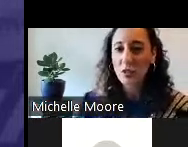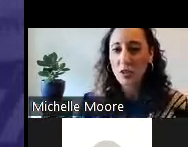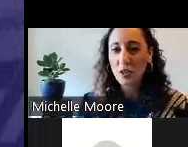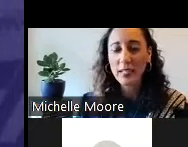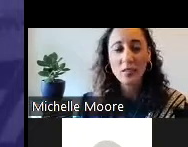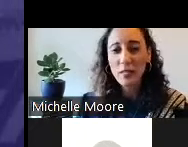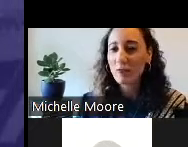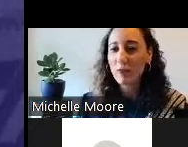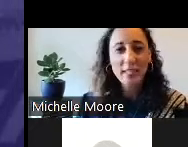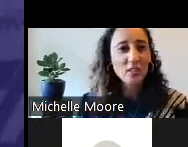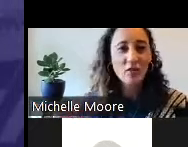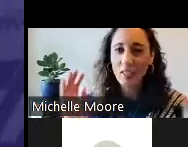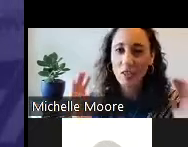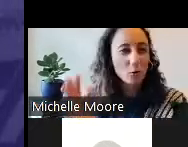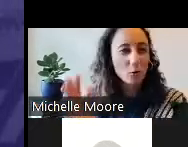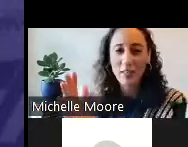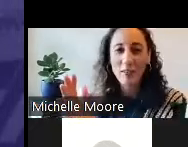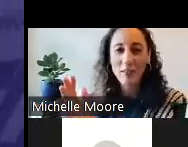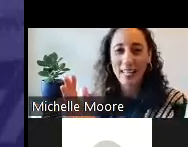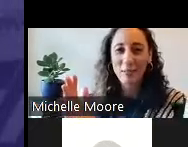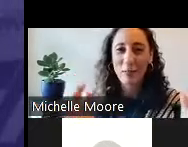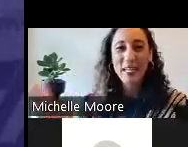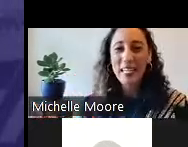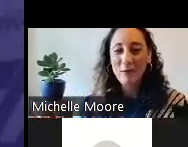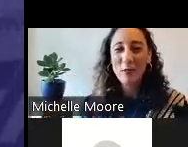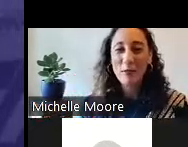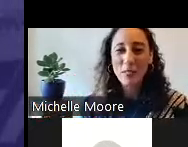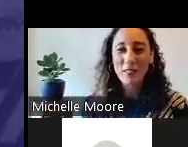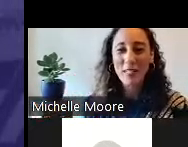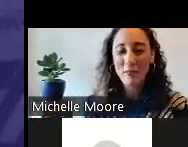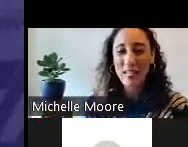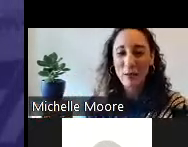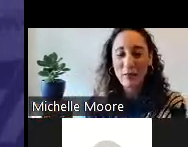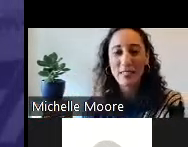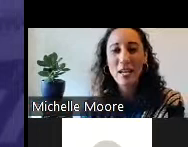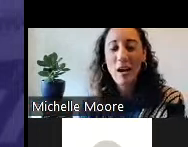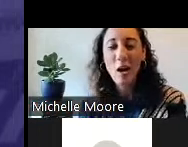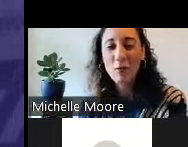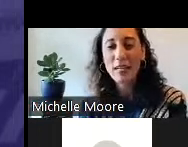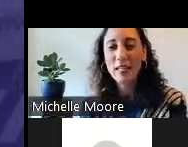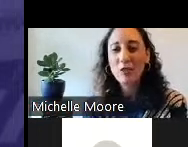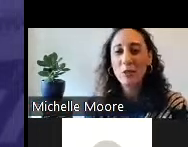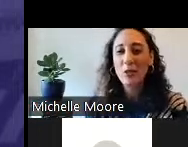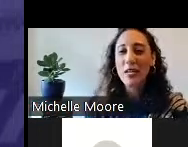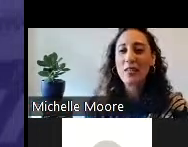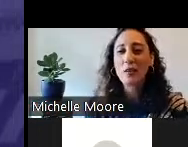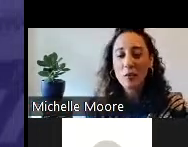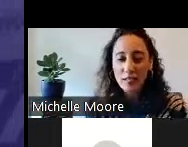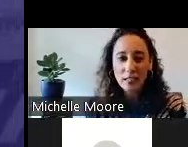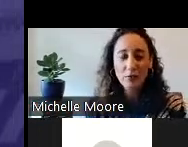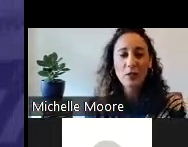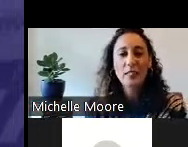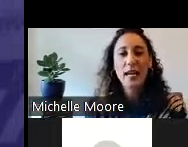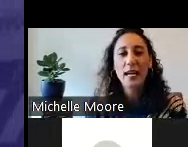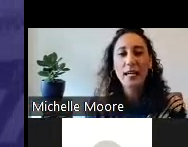just assuming it's always really strange just talking through the laptop, even though we've been doing it for a couple of years. I hope that gives you the